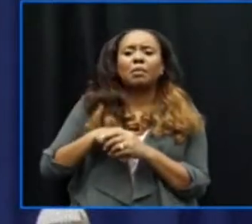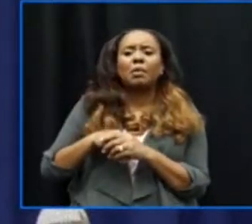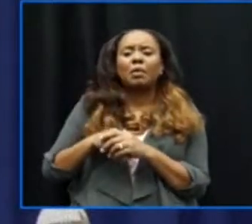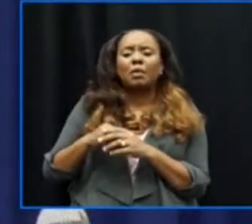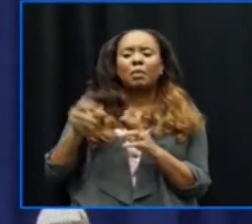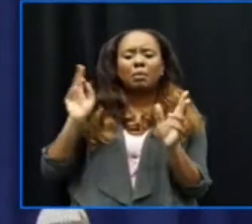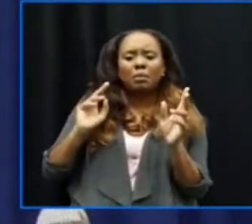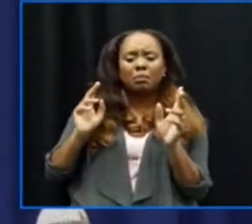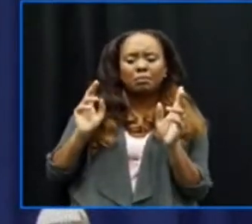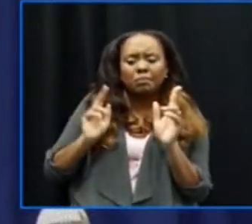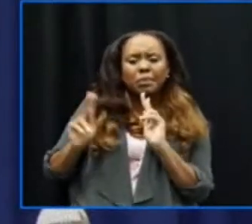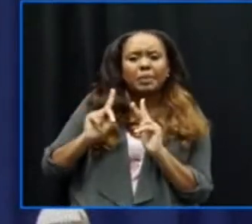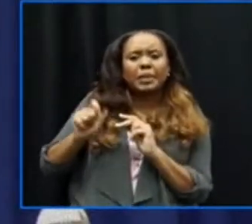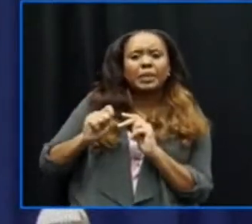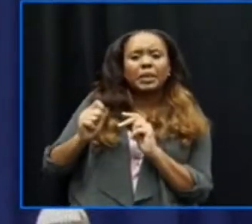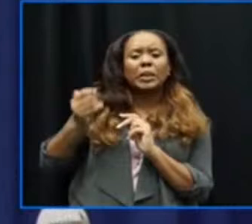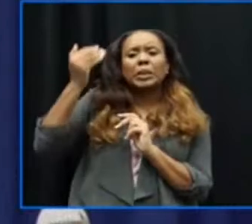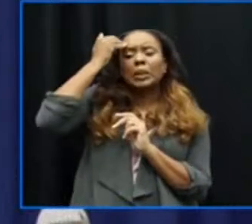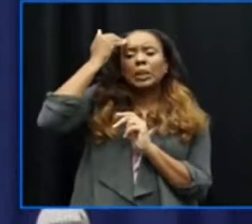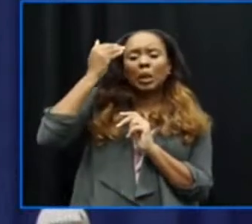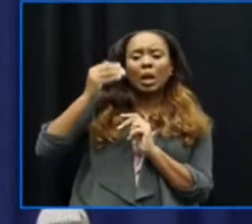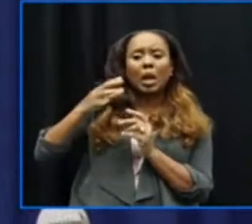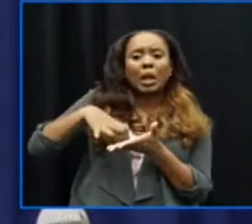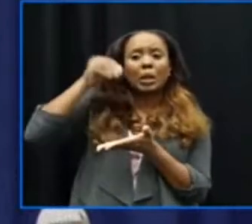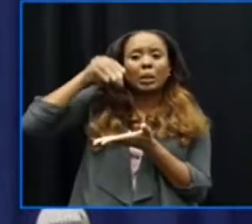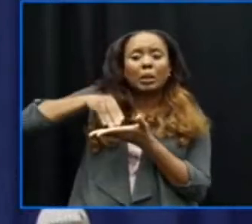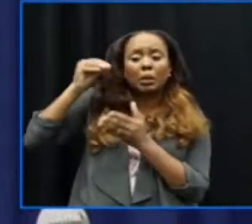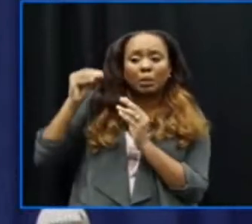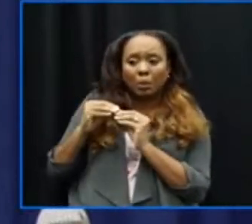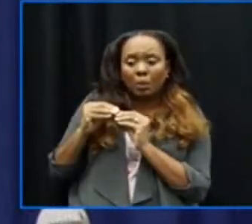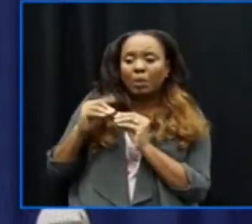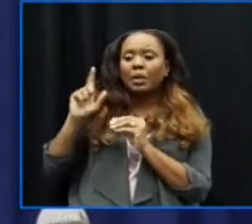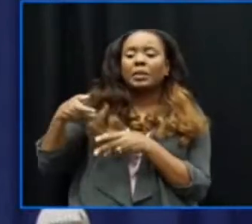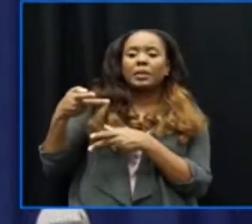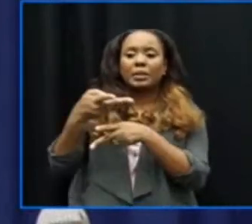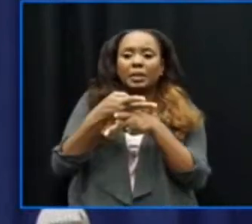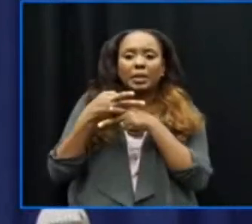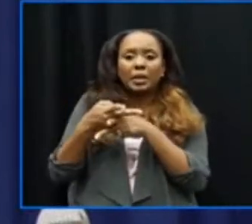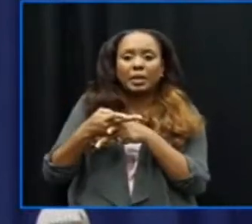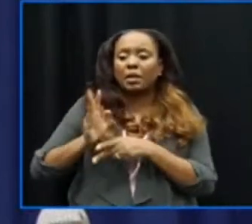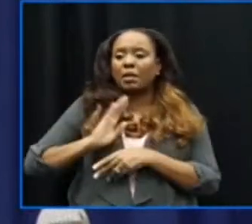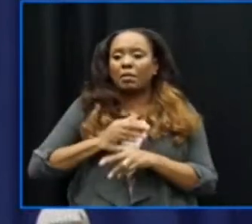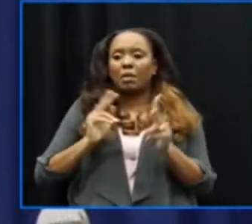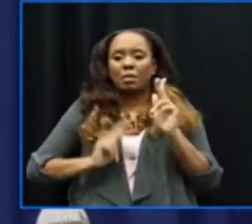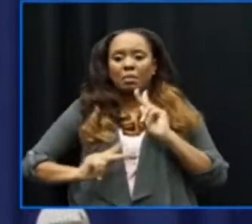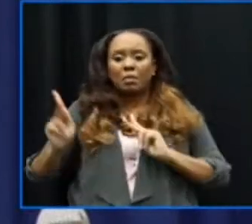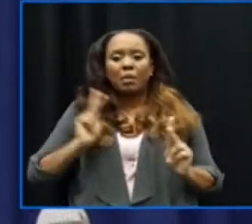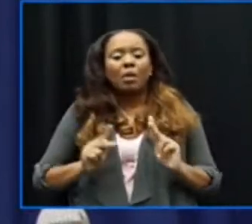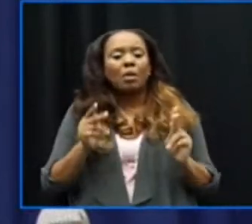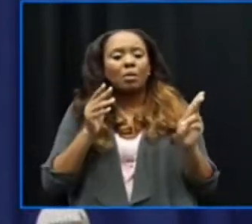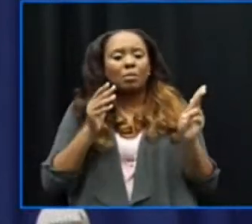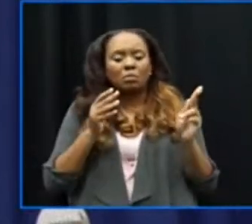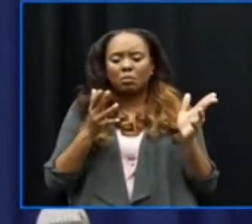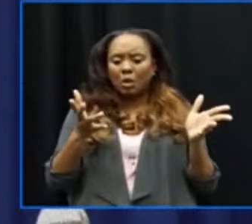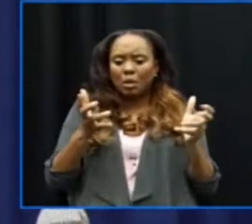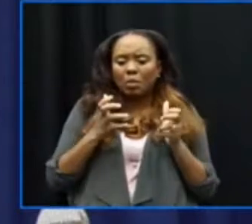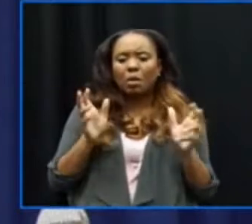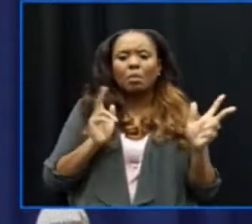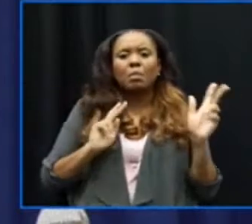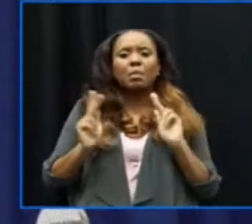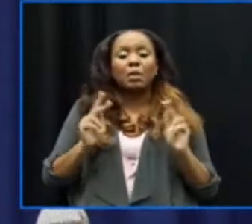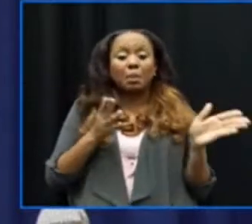that we speak of. We need to be able to prepare our population for preparing for this time in their lives. And I